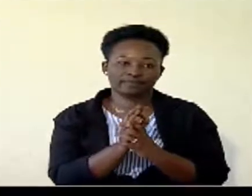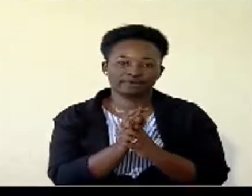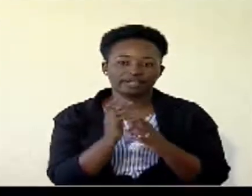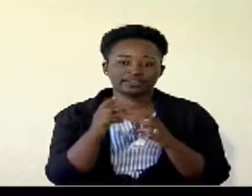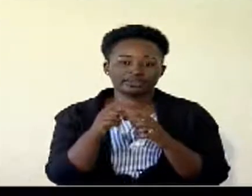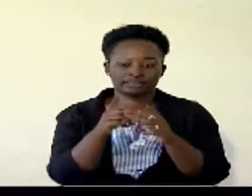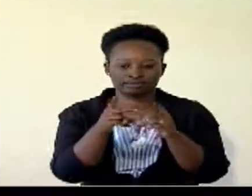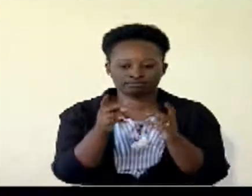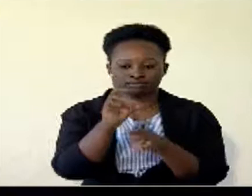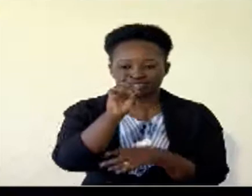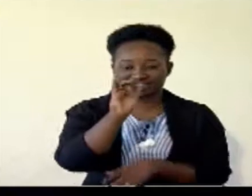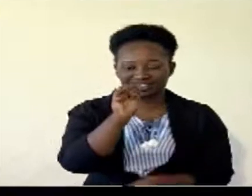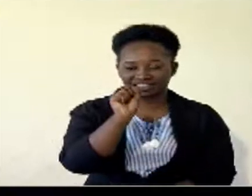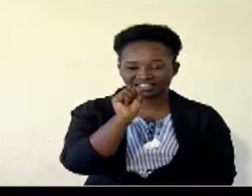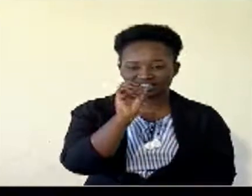distance